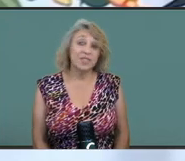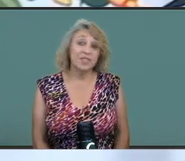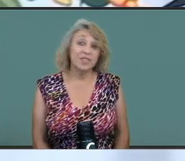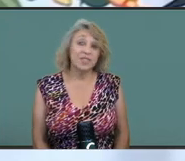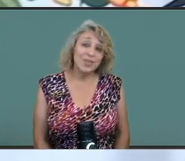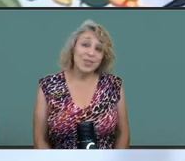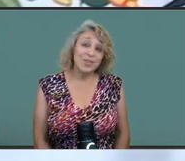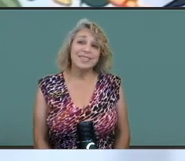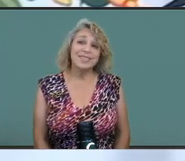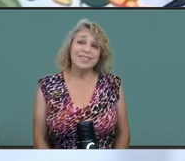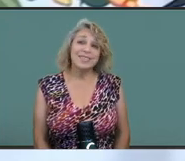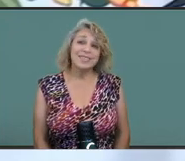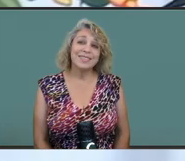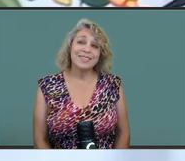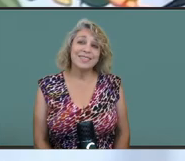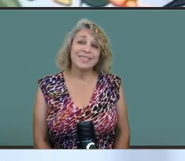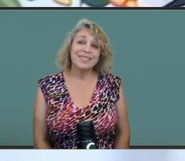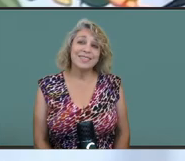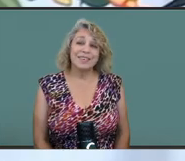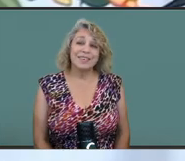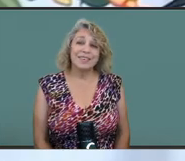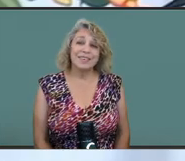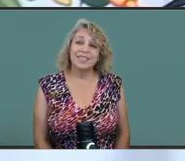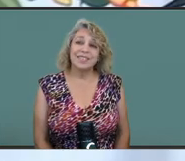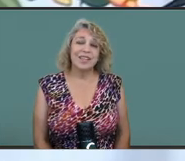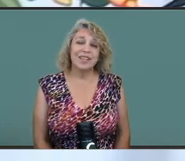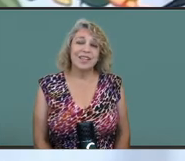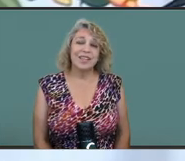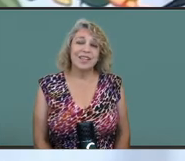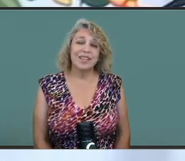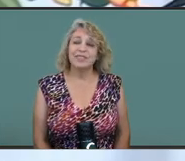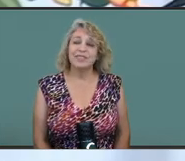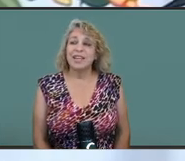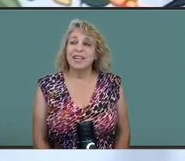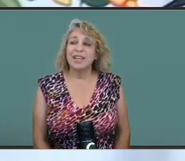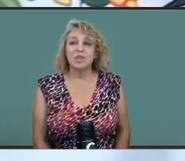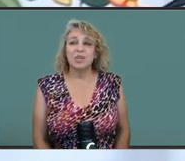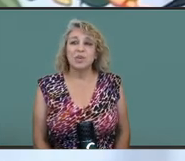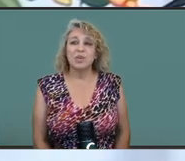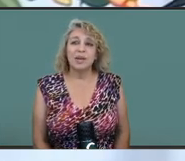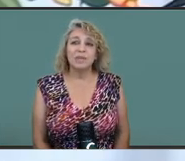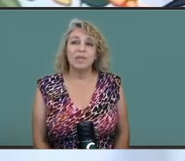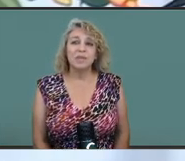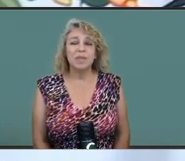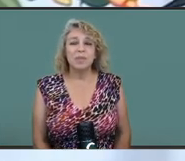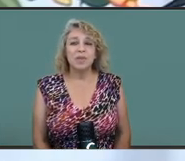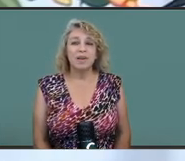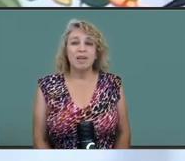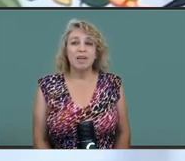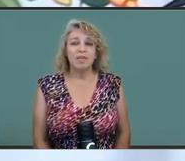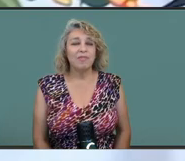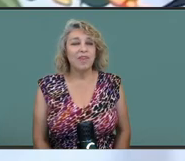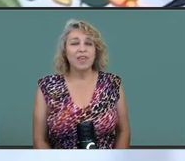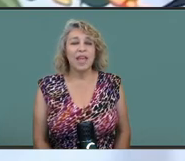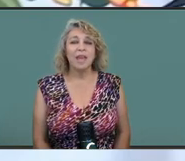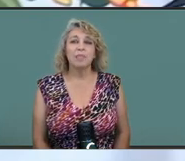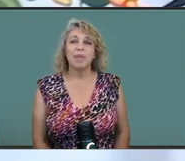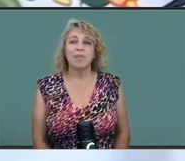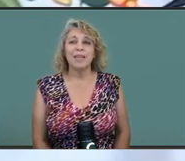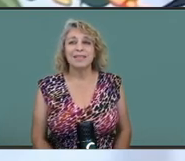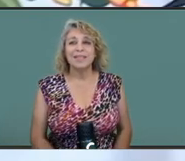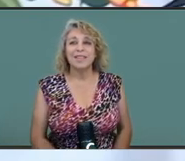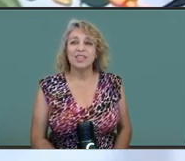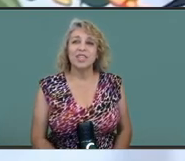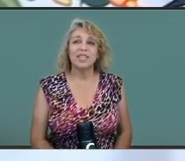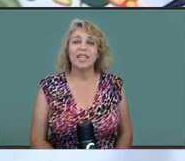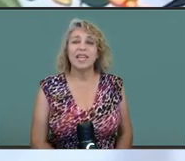grants for the students, just a lot of stuff. So the people are very happy,